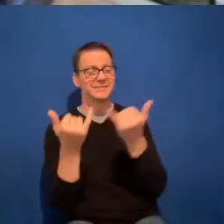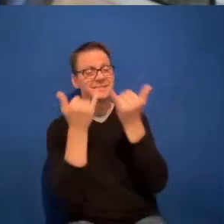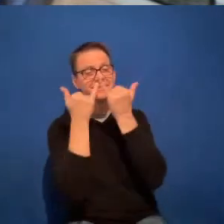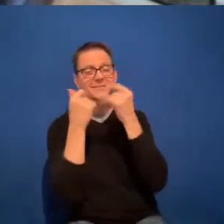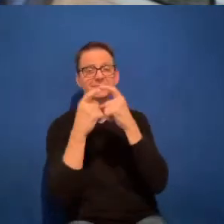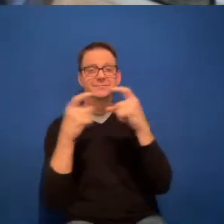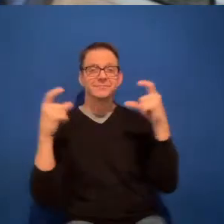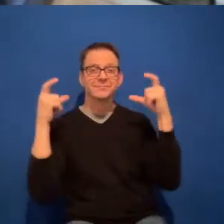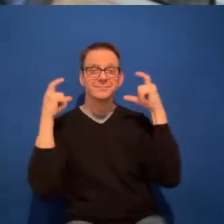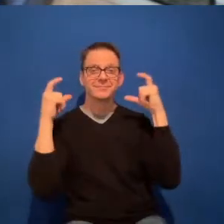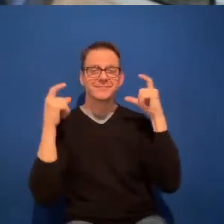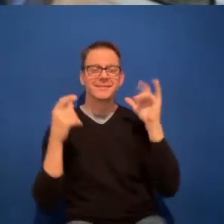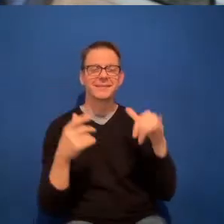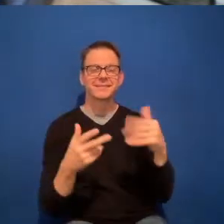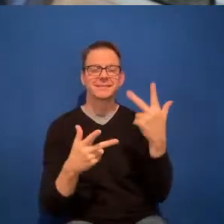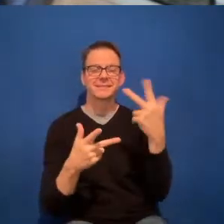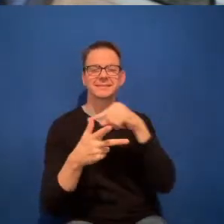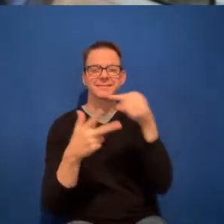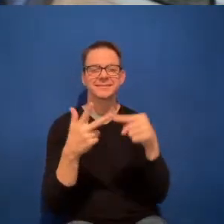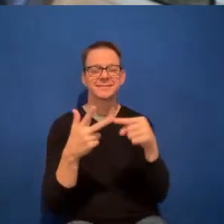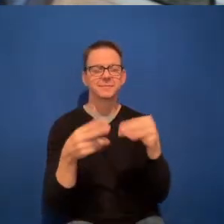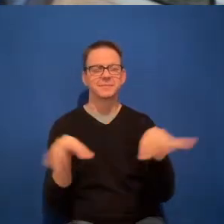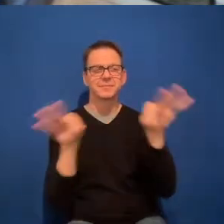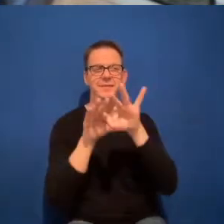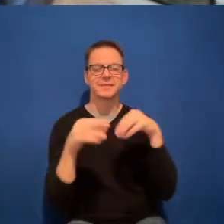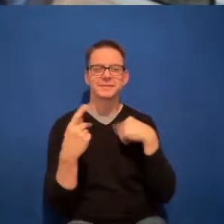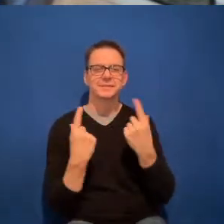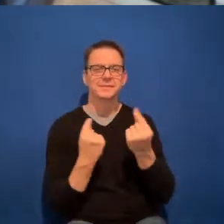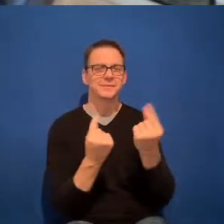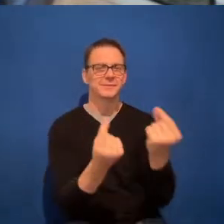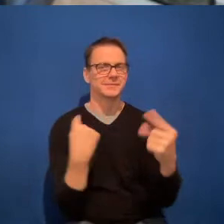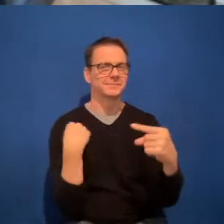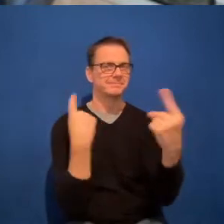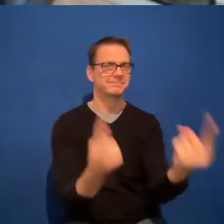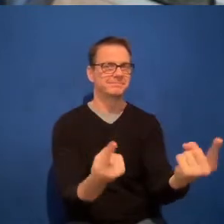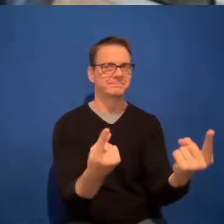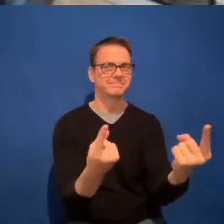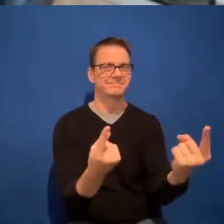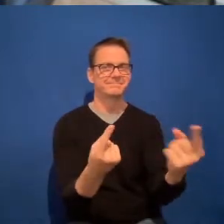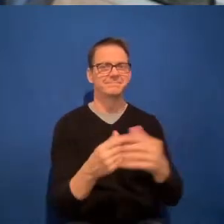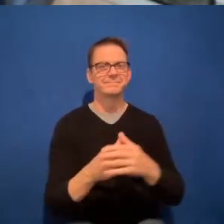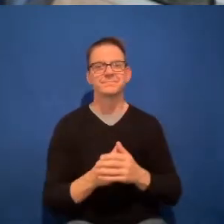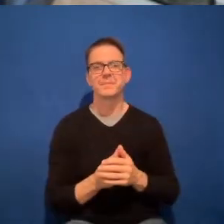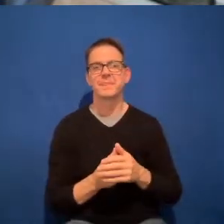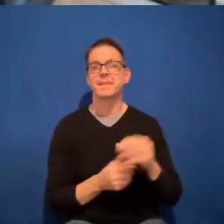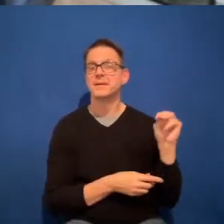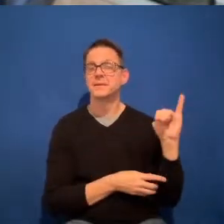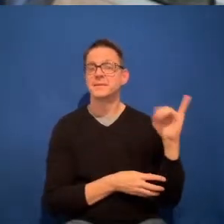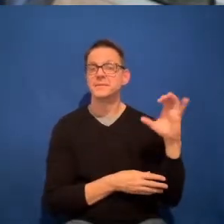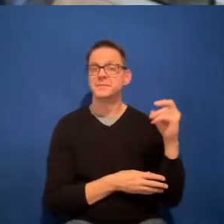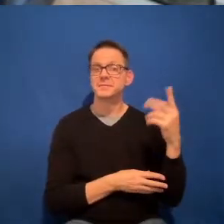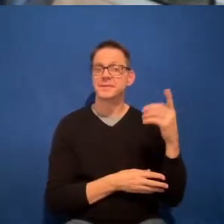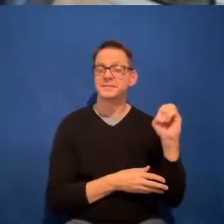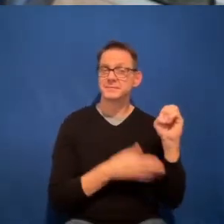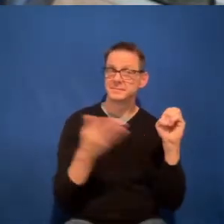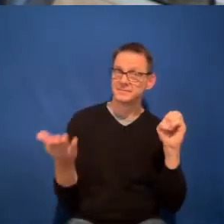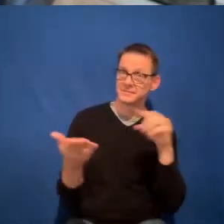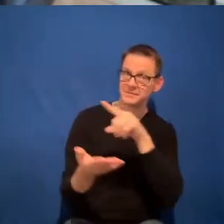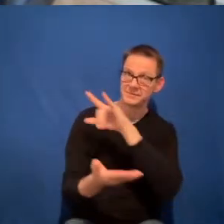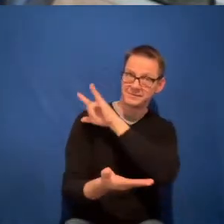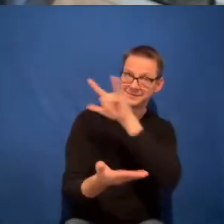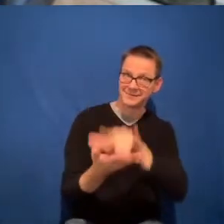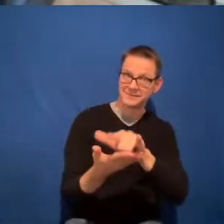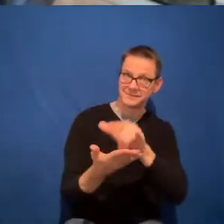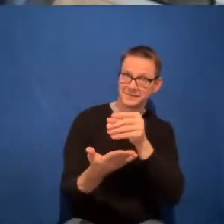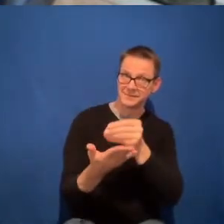were kind of the big three things that we did. And so when you were over there, was purchasing of rapid